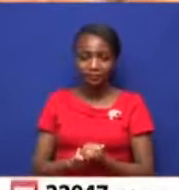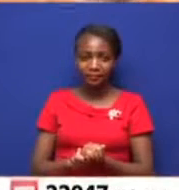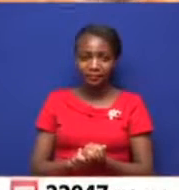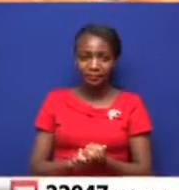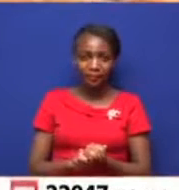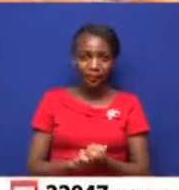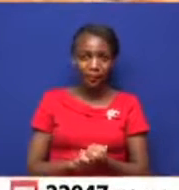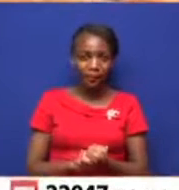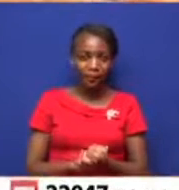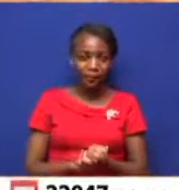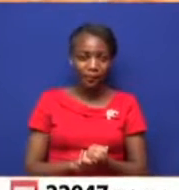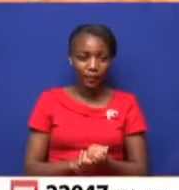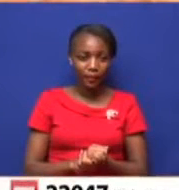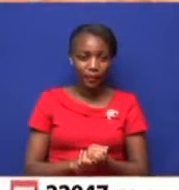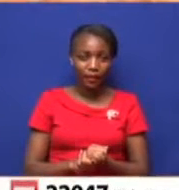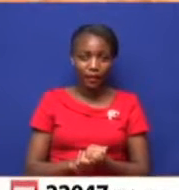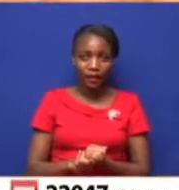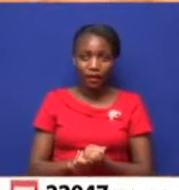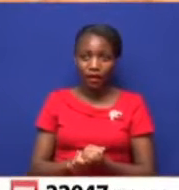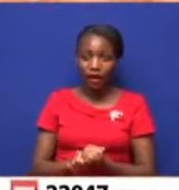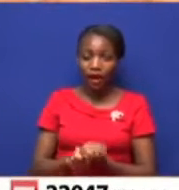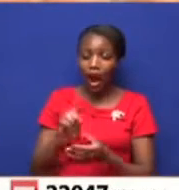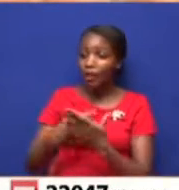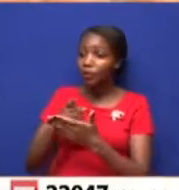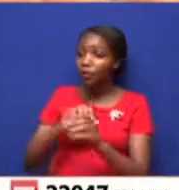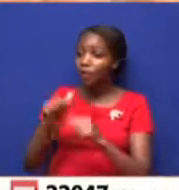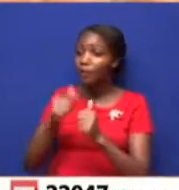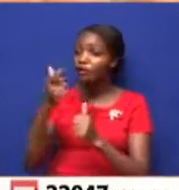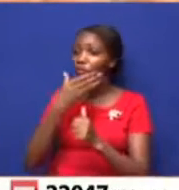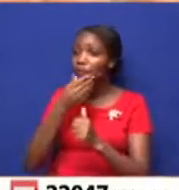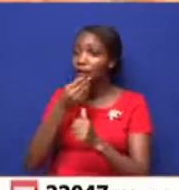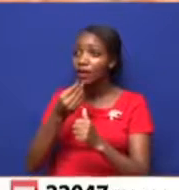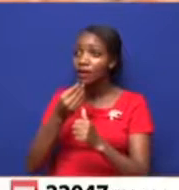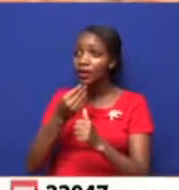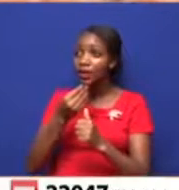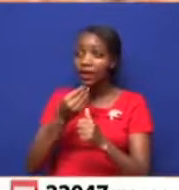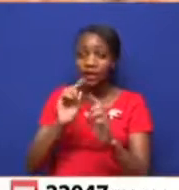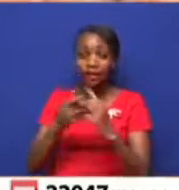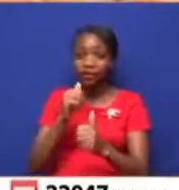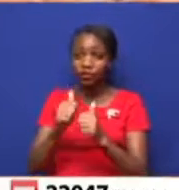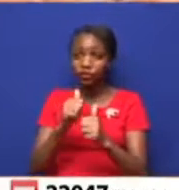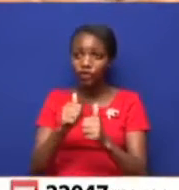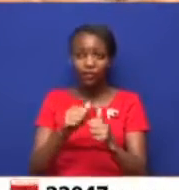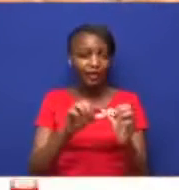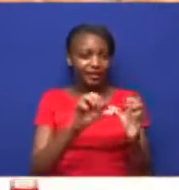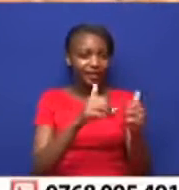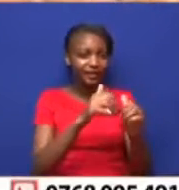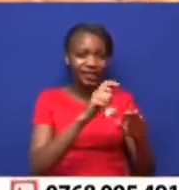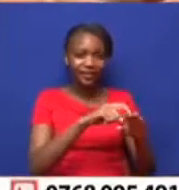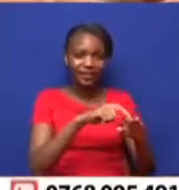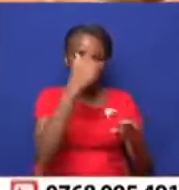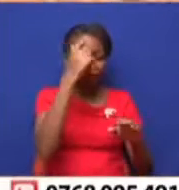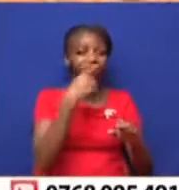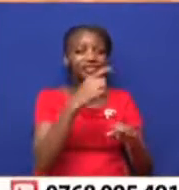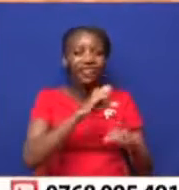Right. Yeah. And what about you, Antony? Is it the same? Is it a different one? Amazing time. Because she said